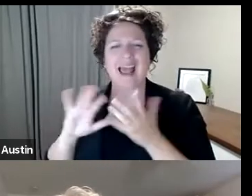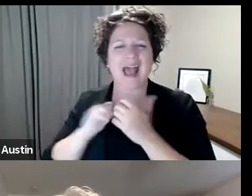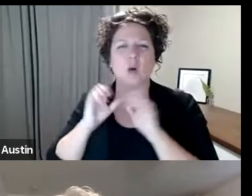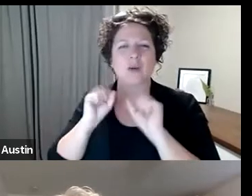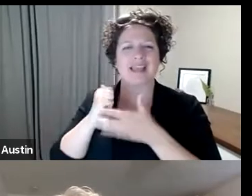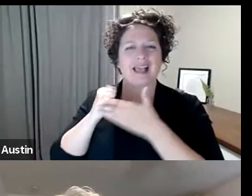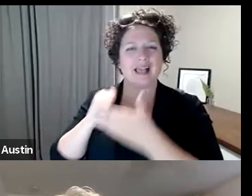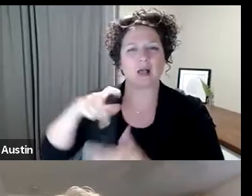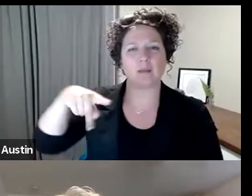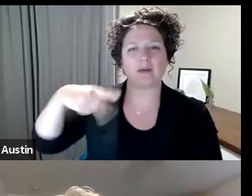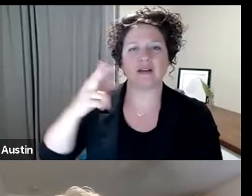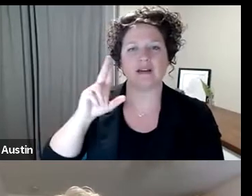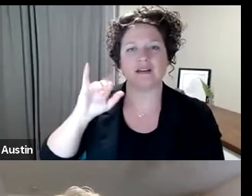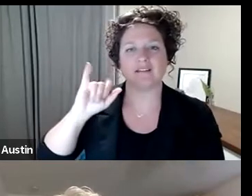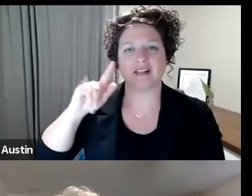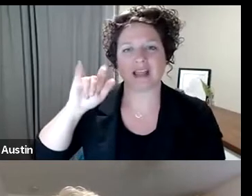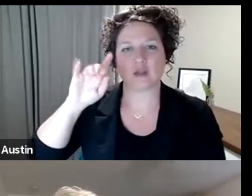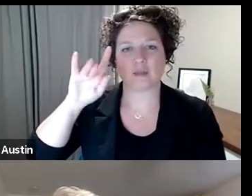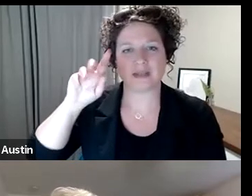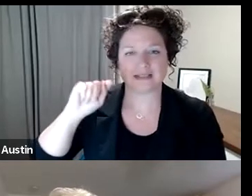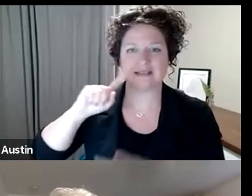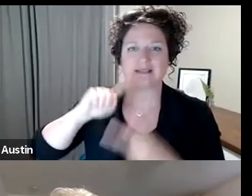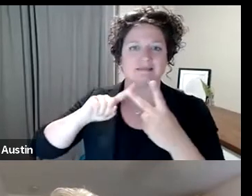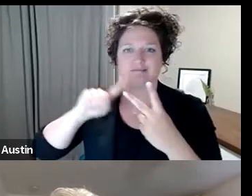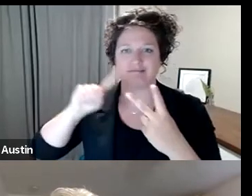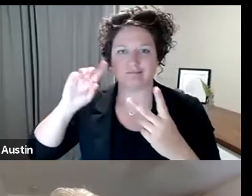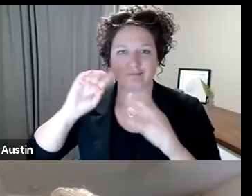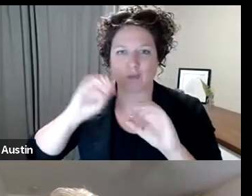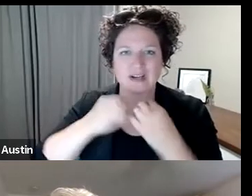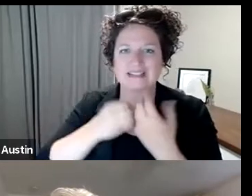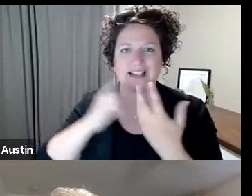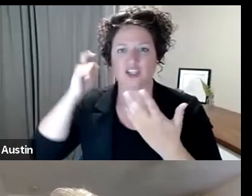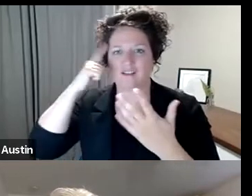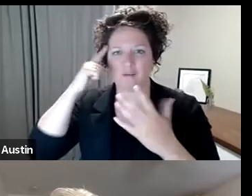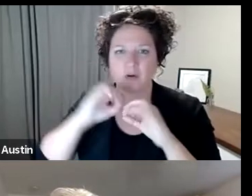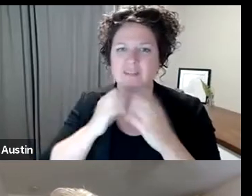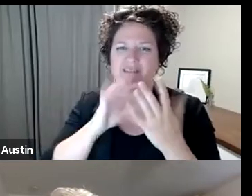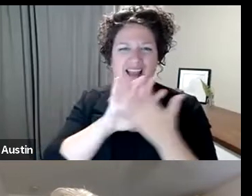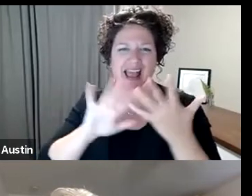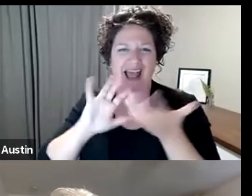philanthropists, technologists, aid organizations, and governments have greater effectiveness?